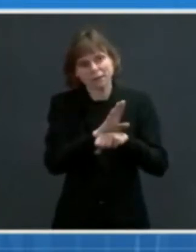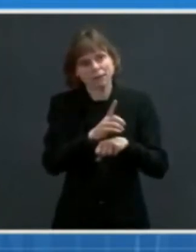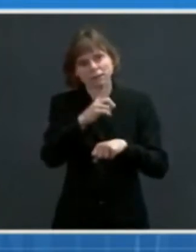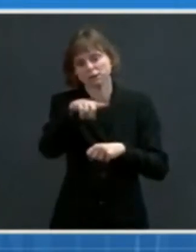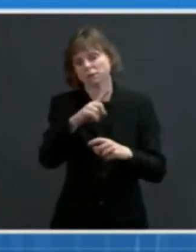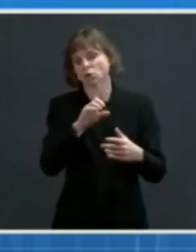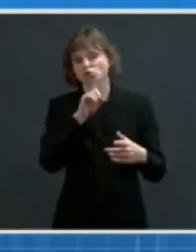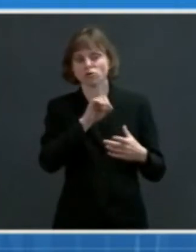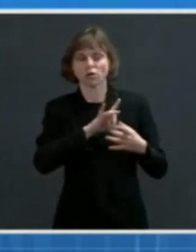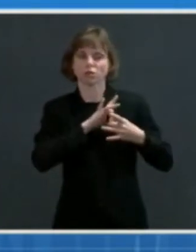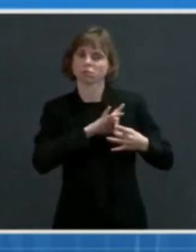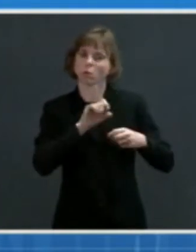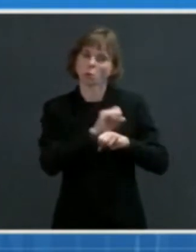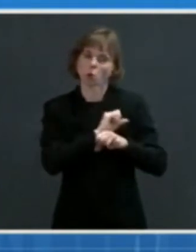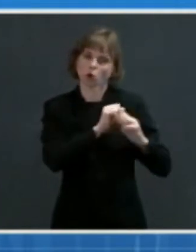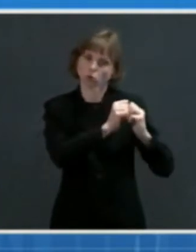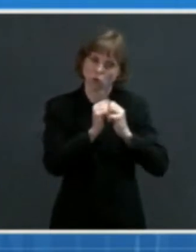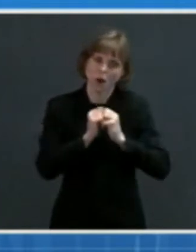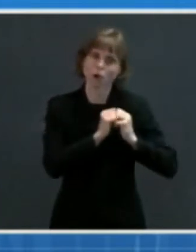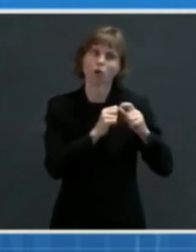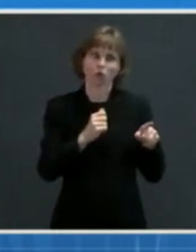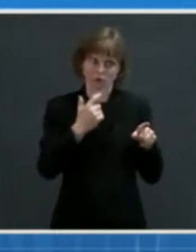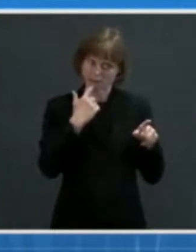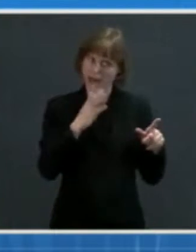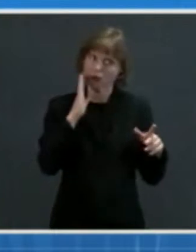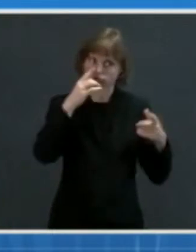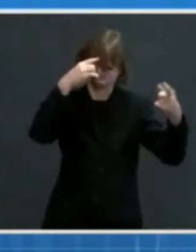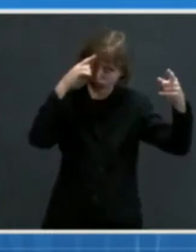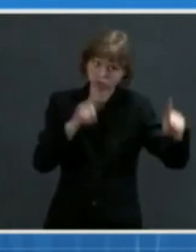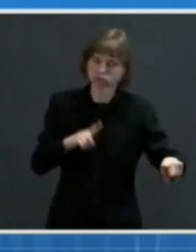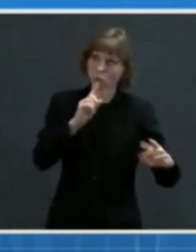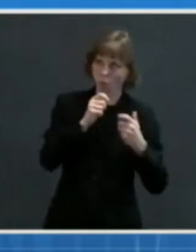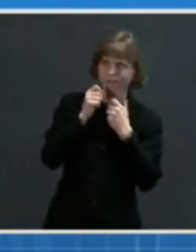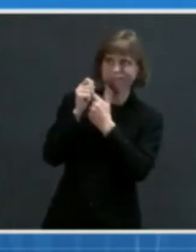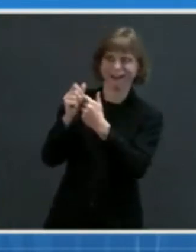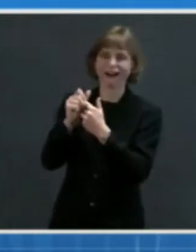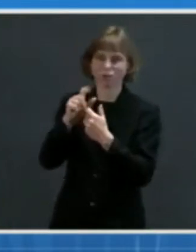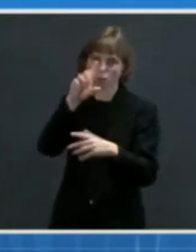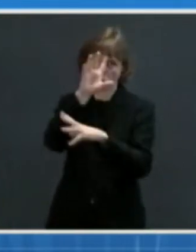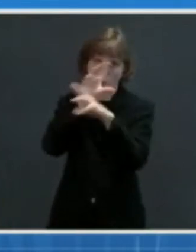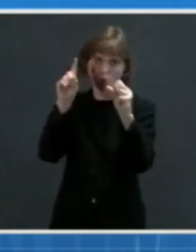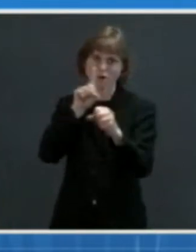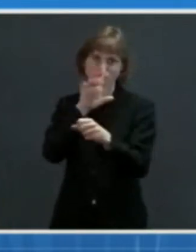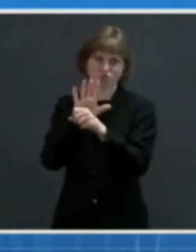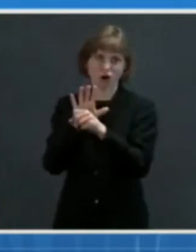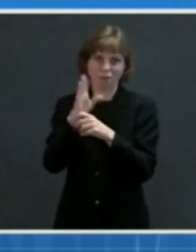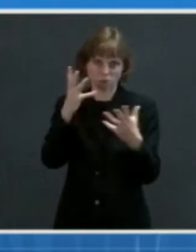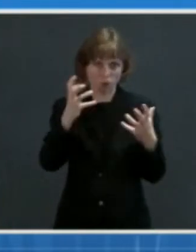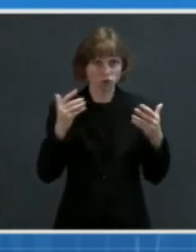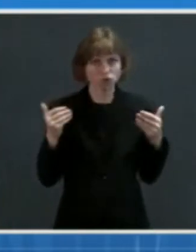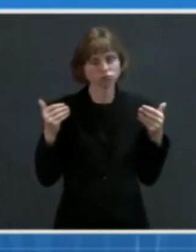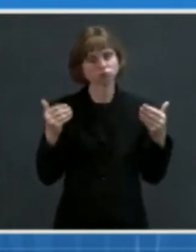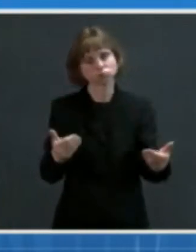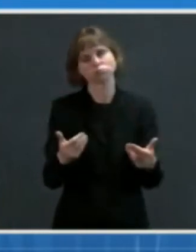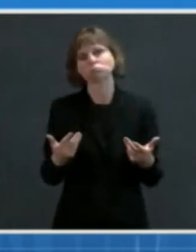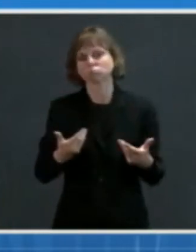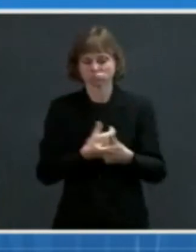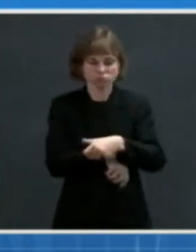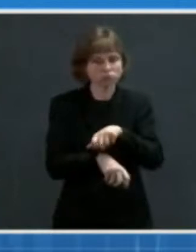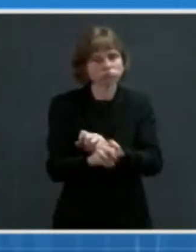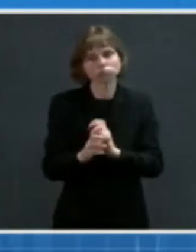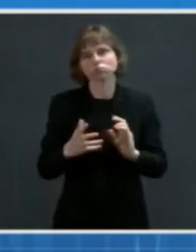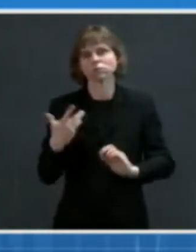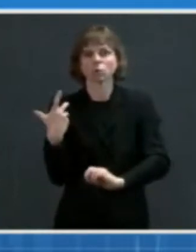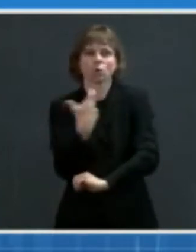everybody to say, let's follow the president's pledge, move forward and try to make sure we can get everybody vaccinated as quickly as